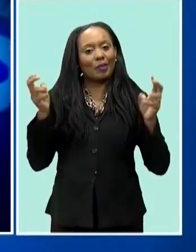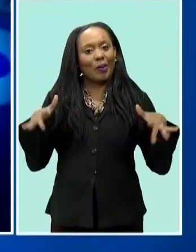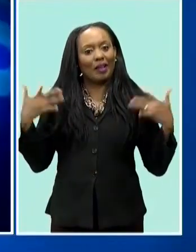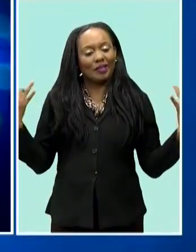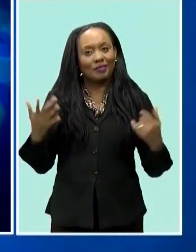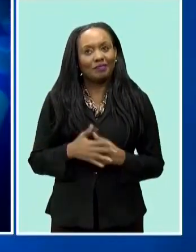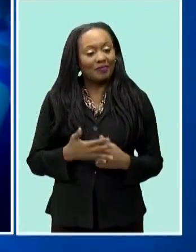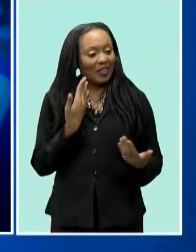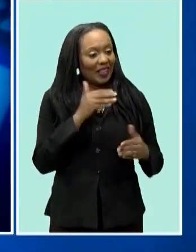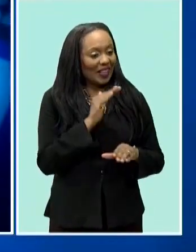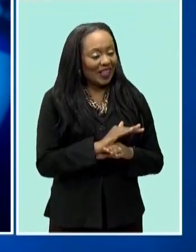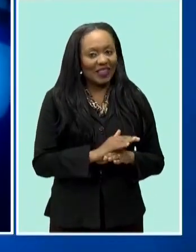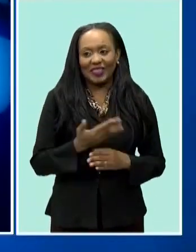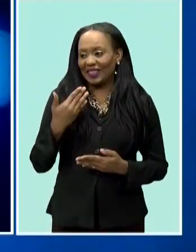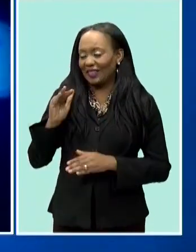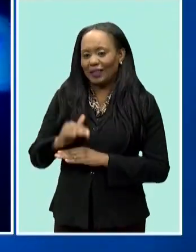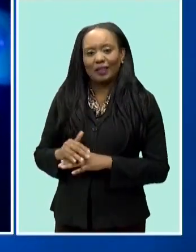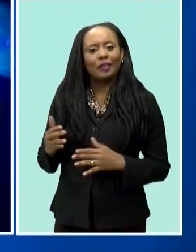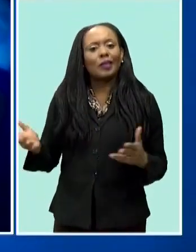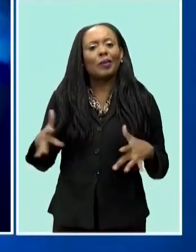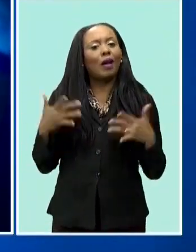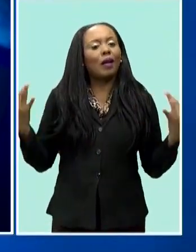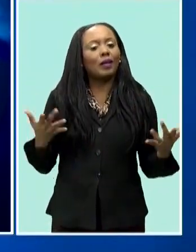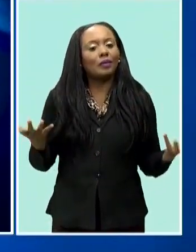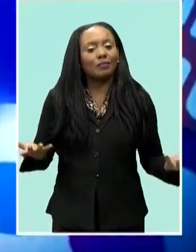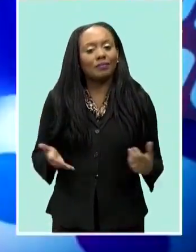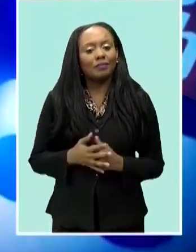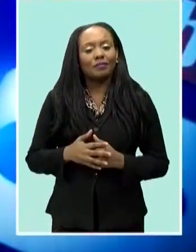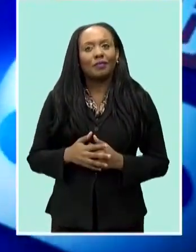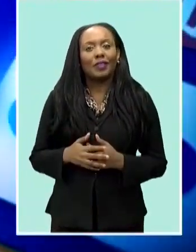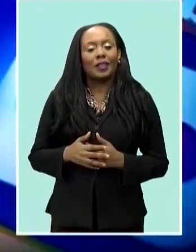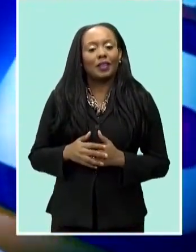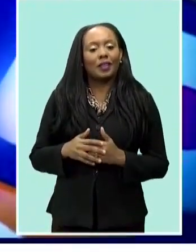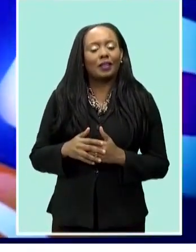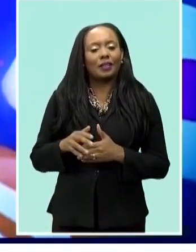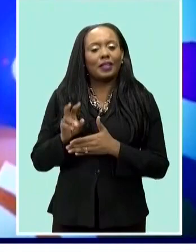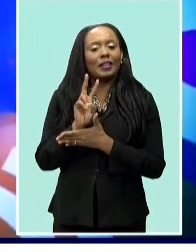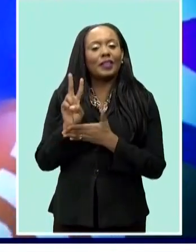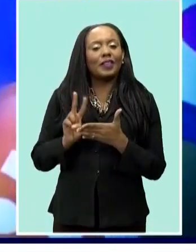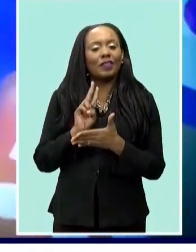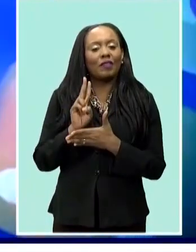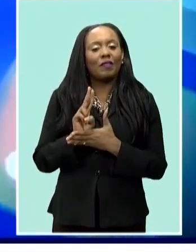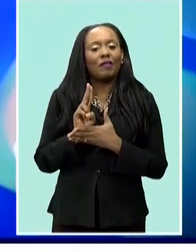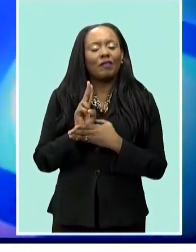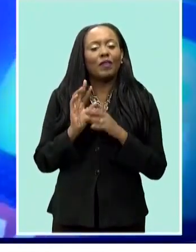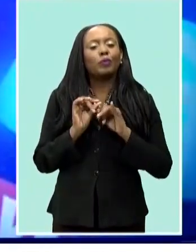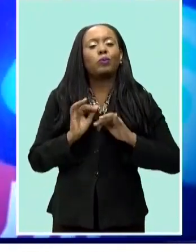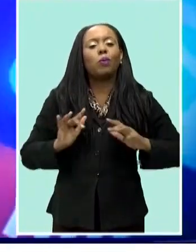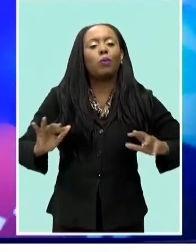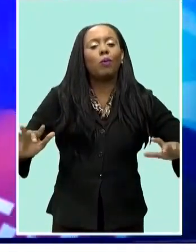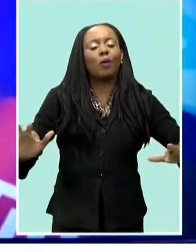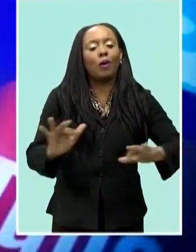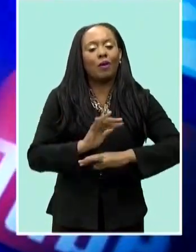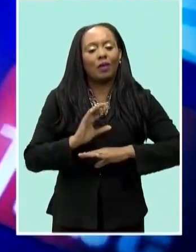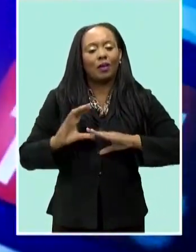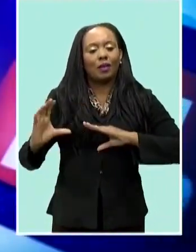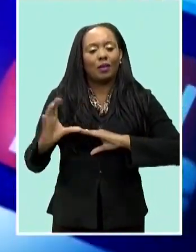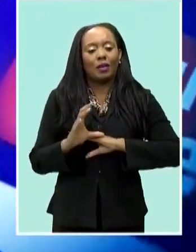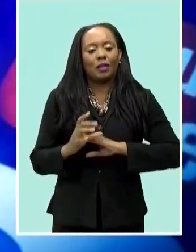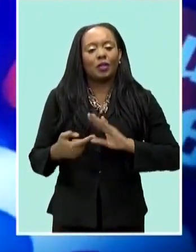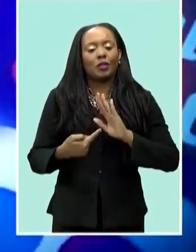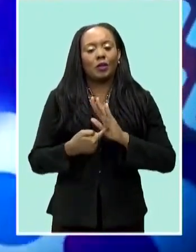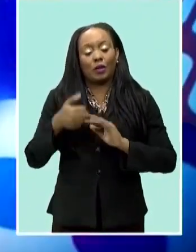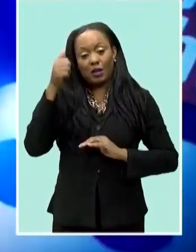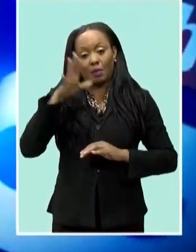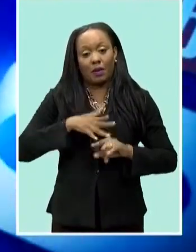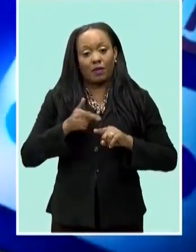good evening, Lisa. Good evening, viewers. Here's what's trending. This video, which has gone viral around the region, shows the moments as a